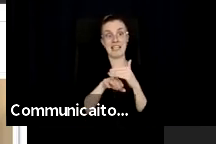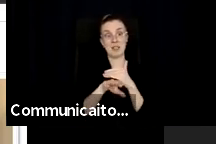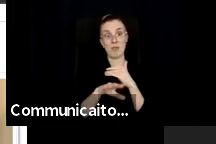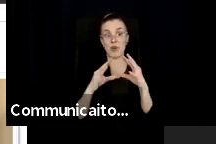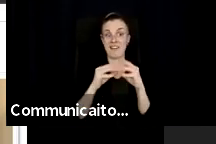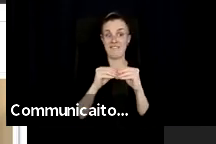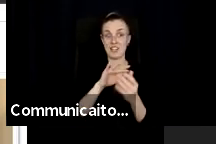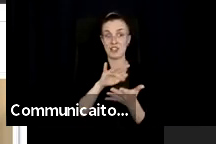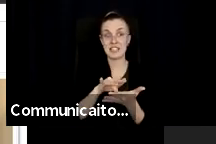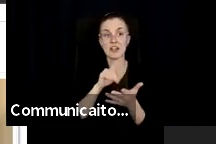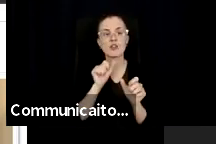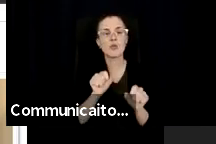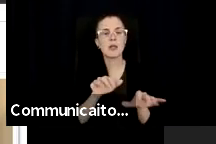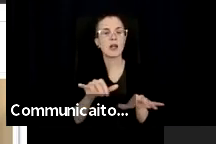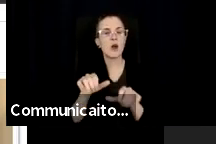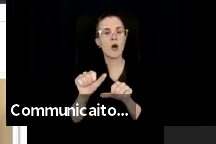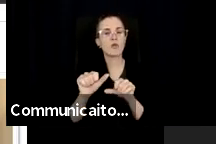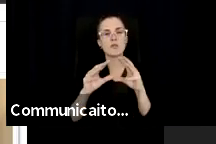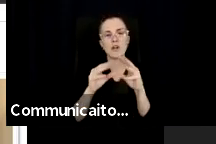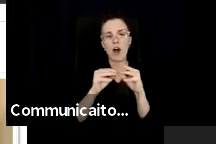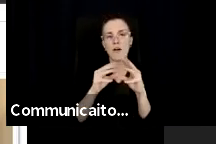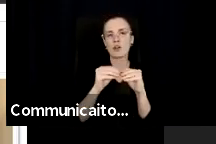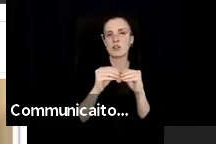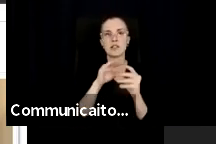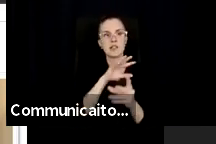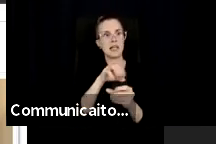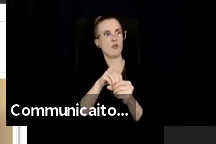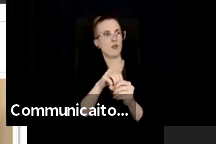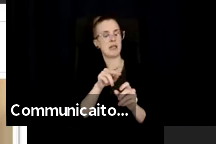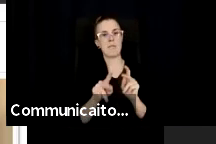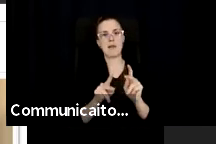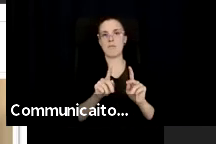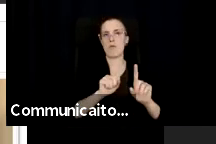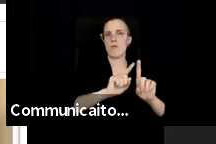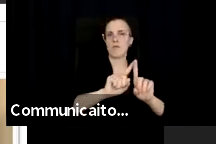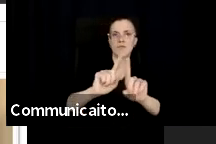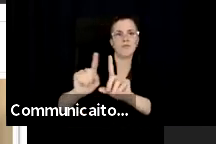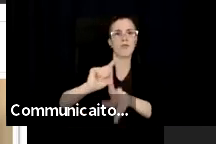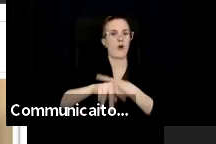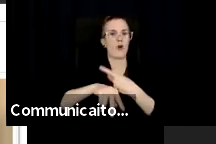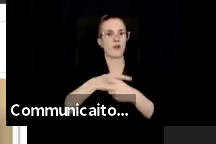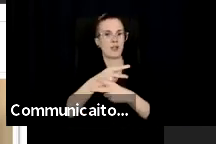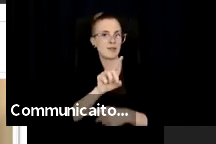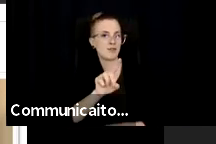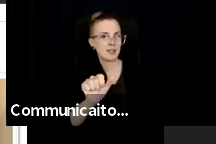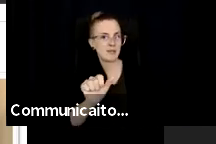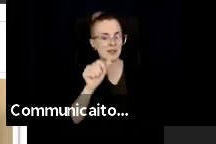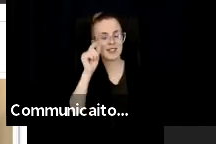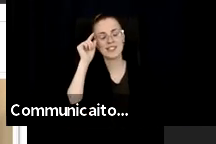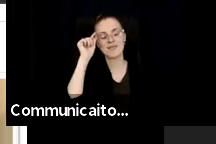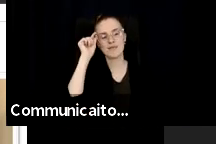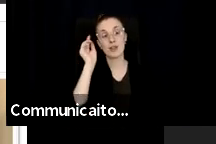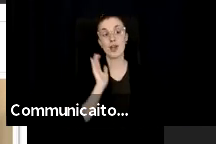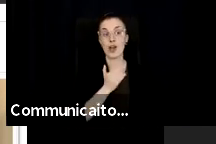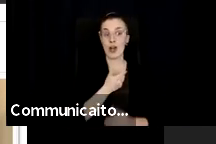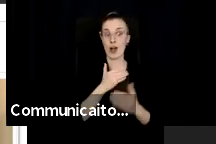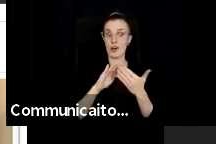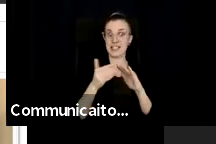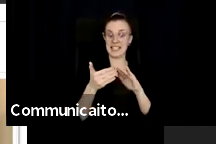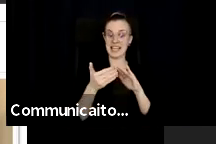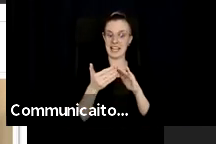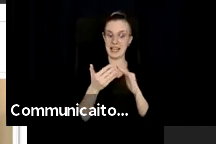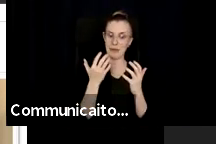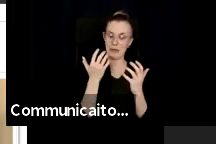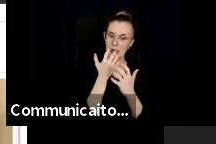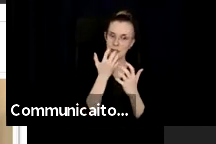and conventions, including people of all types of disabilities. Our city is a learning hub for people